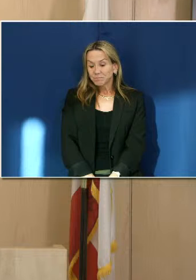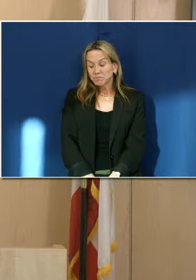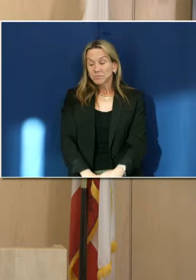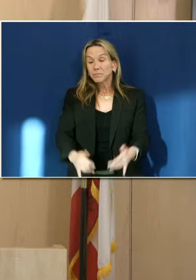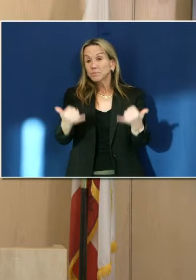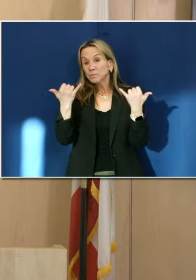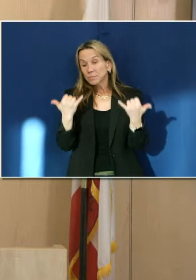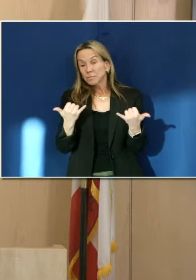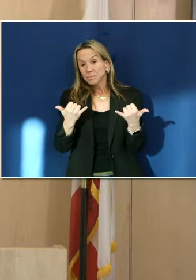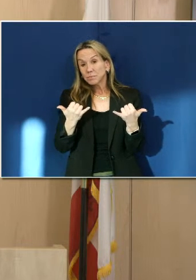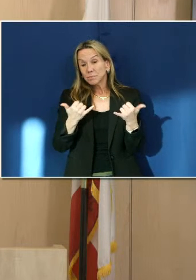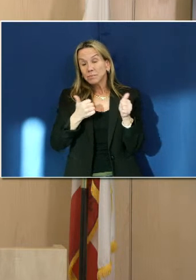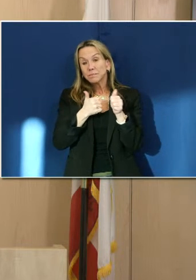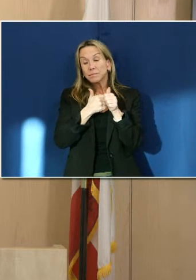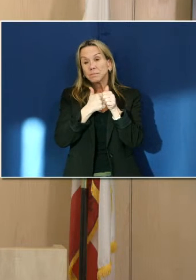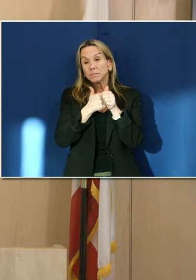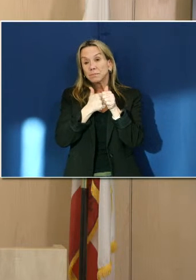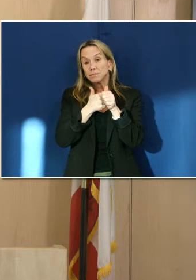Currently, the compliance